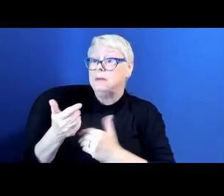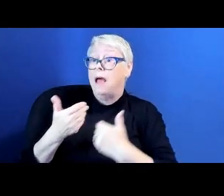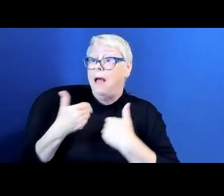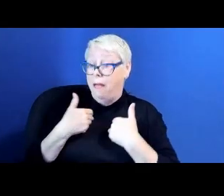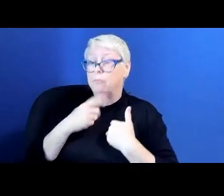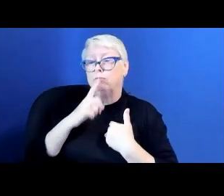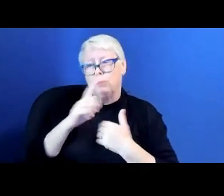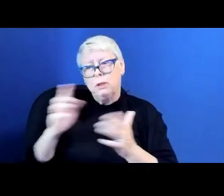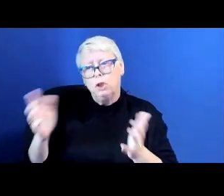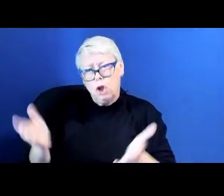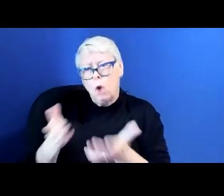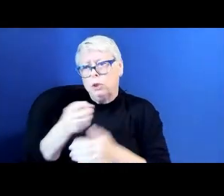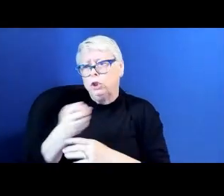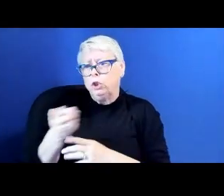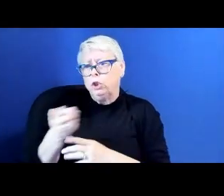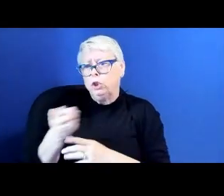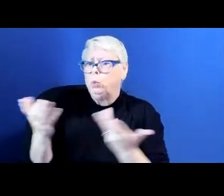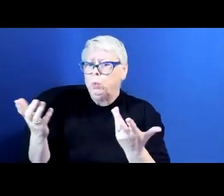you to use either